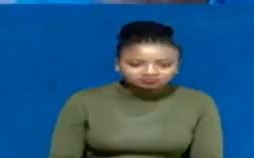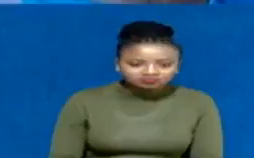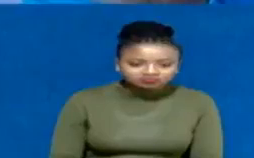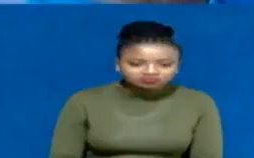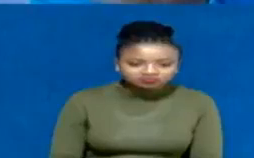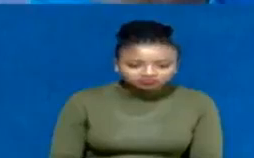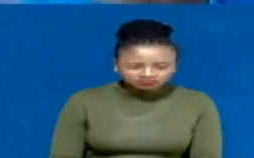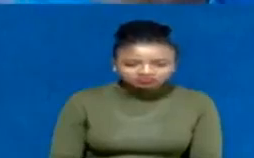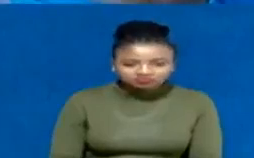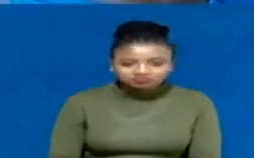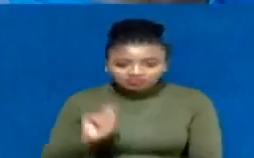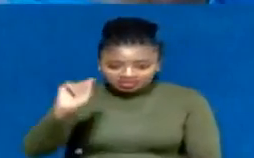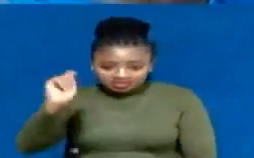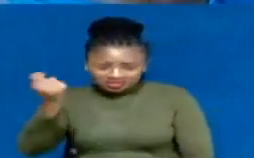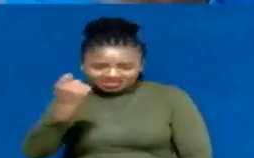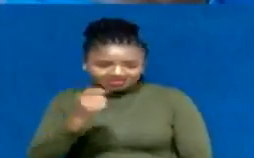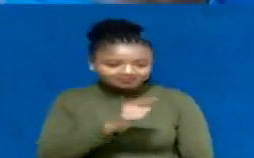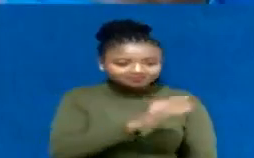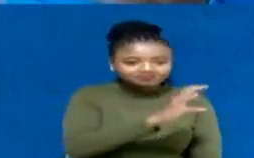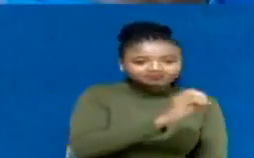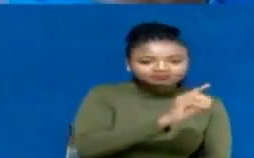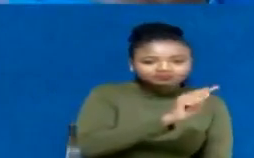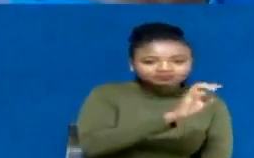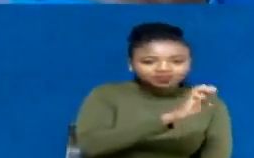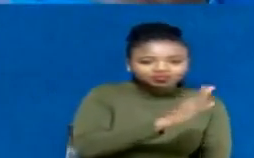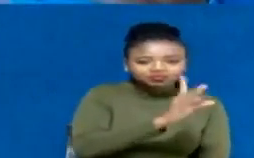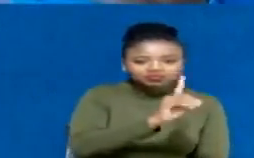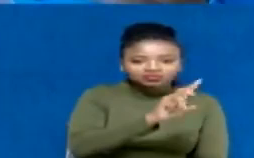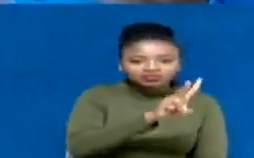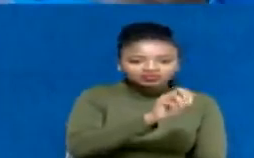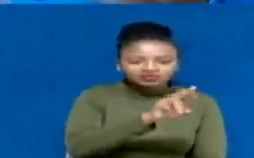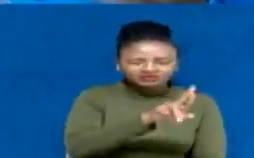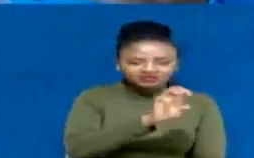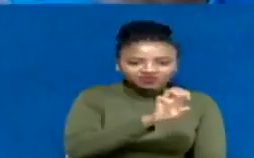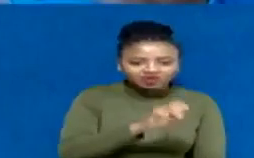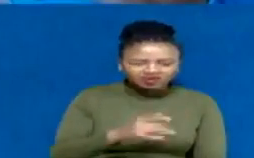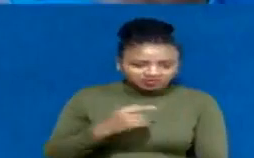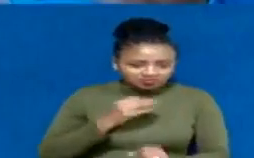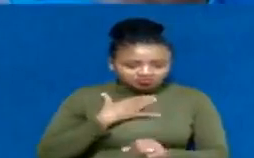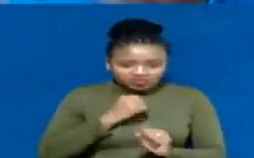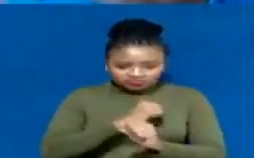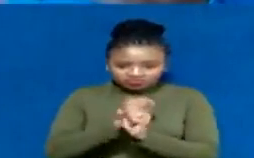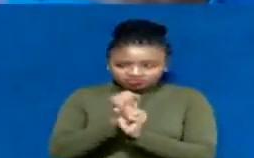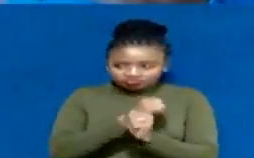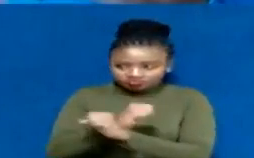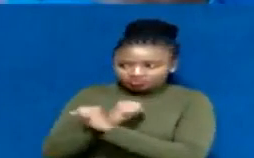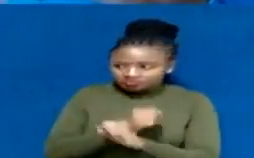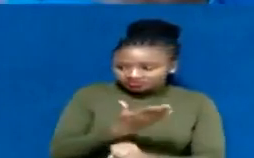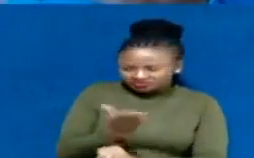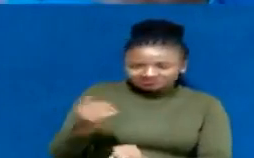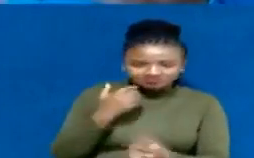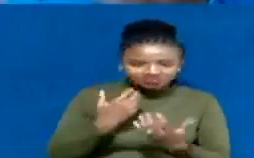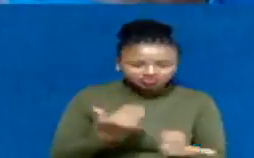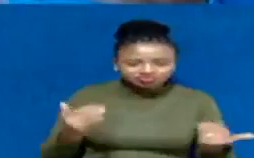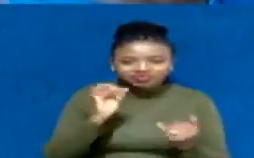Kenya, and Cote d'Ivoire are hoping to ensure that children affected by bilharzia can access a suitable treatment